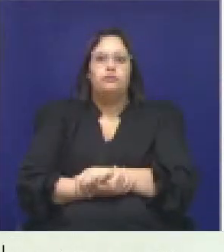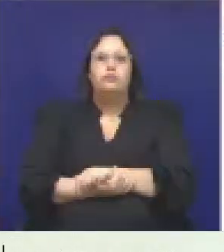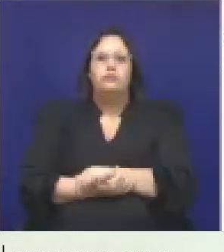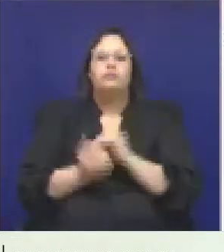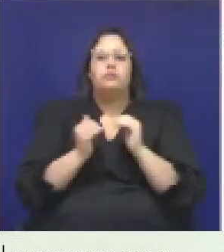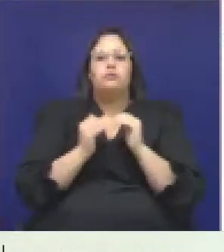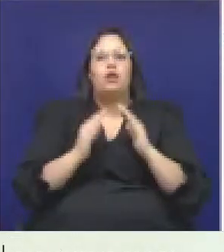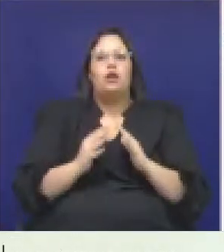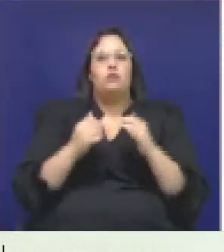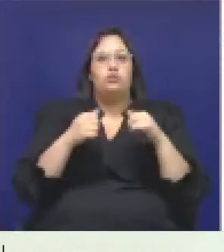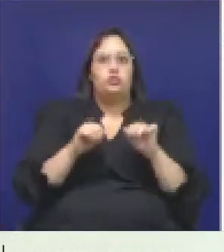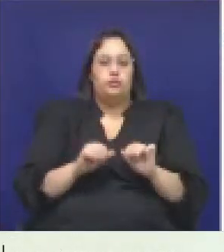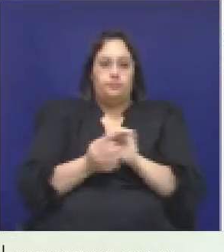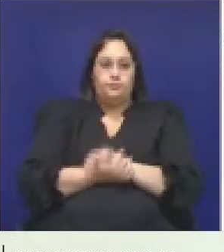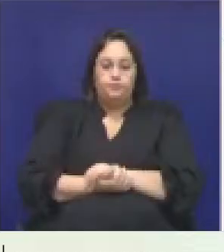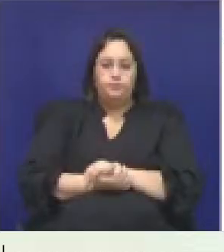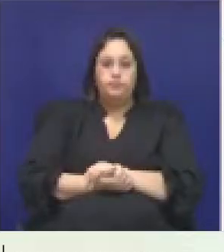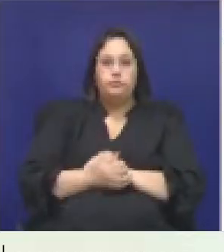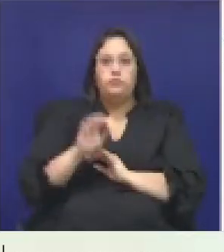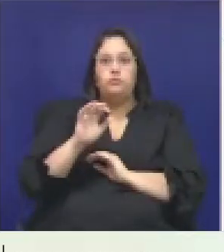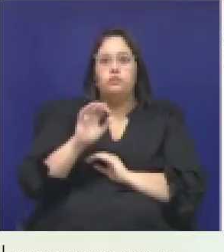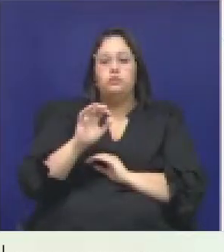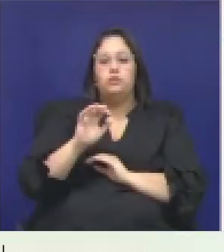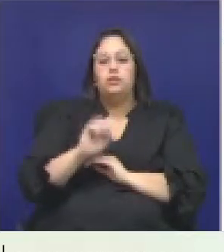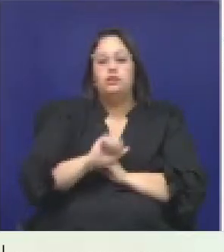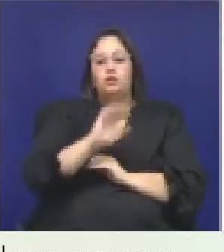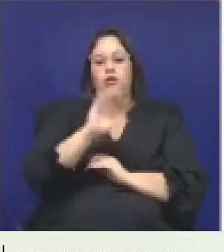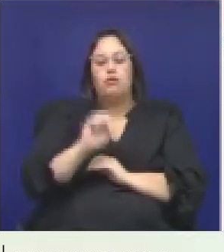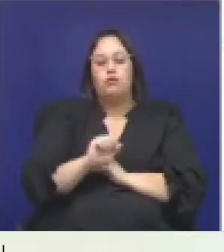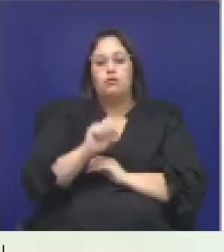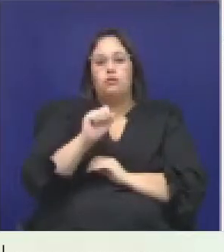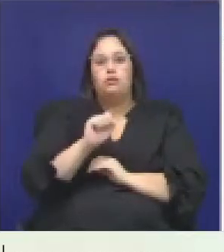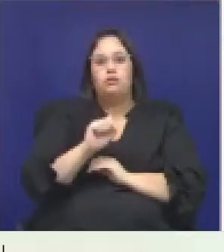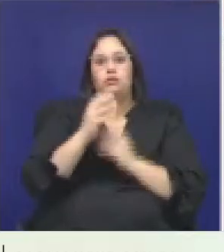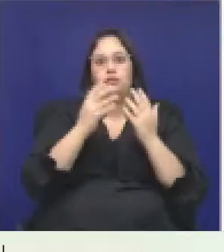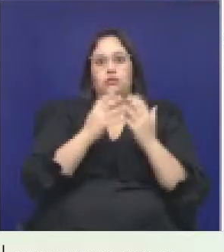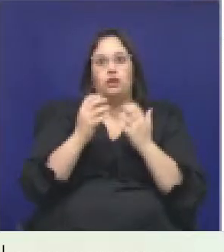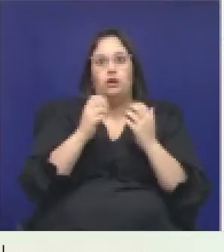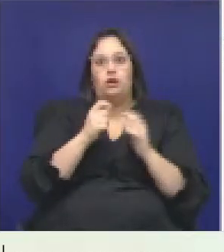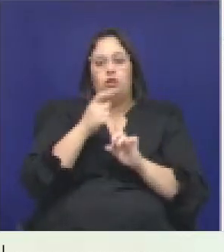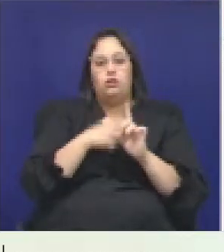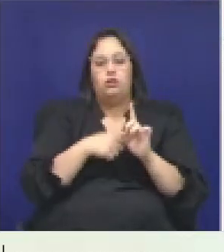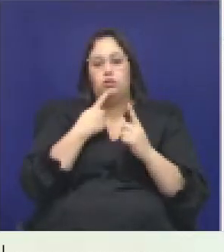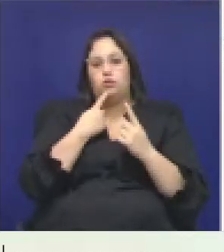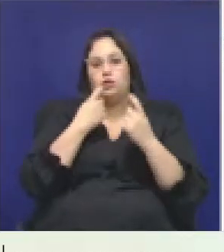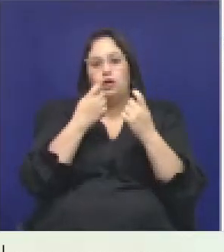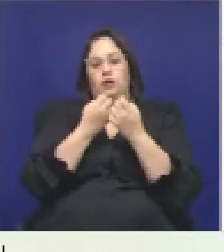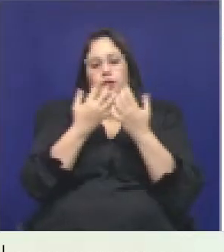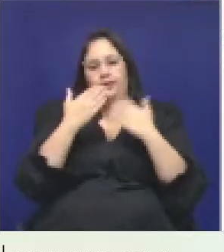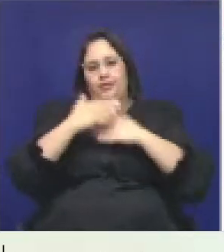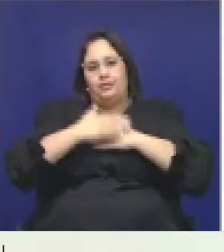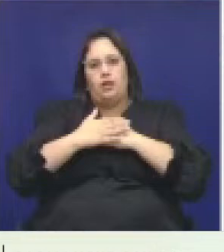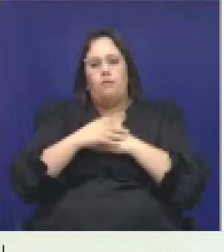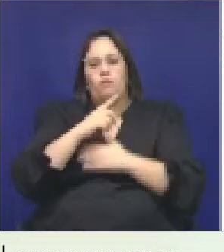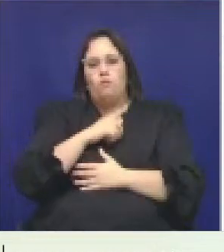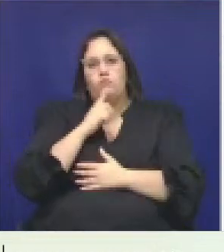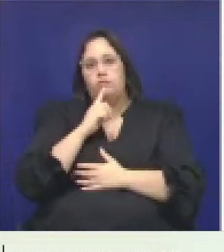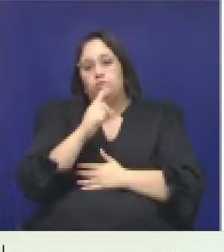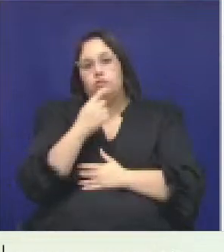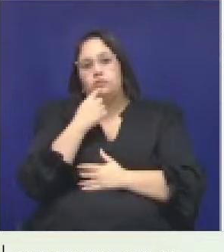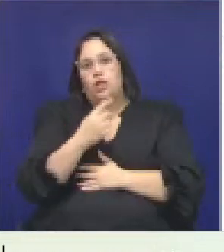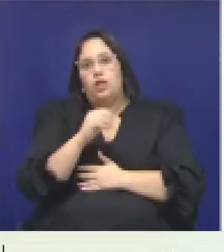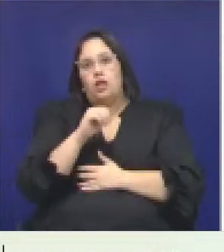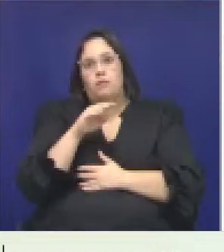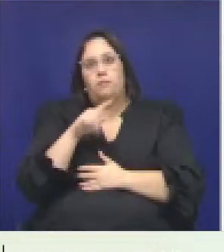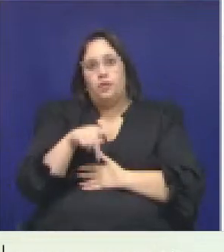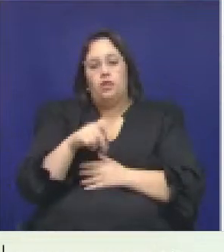House Chair, Statistician General Risenga Maluleke has sounded the alarm several times to MPs. The